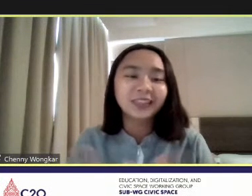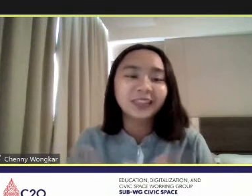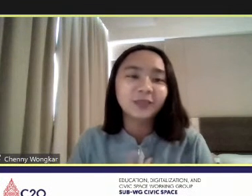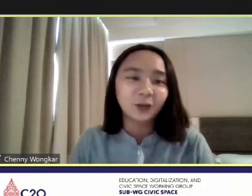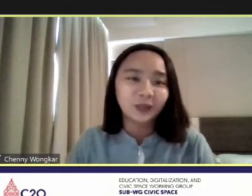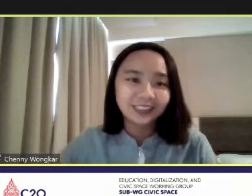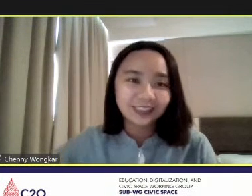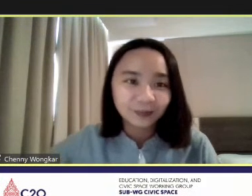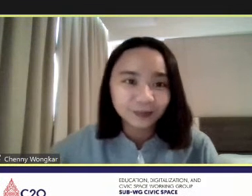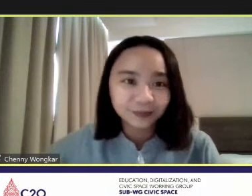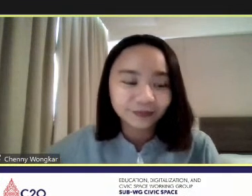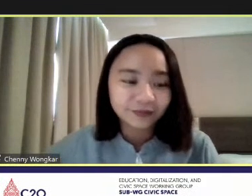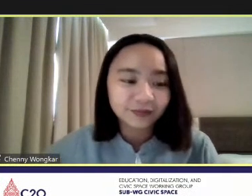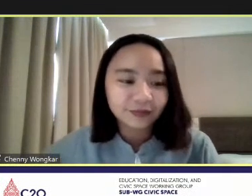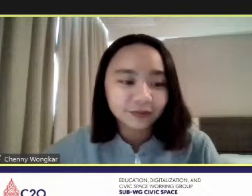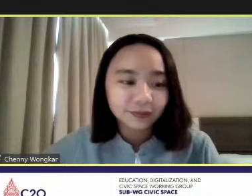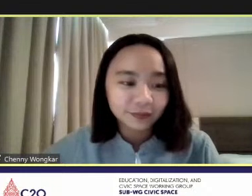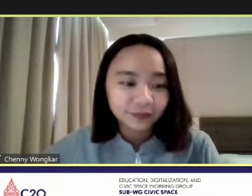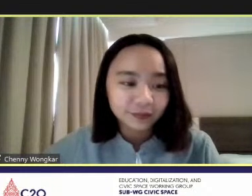Hanung, the time is yours.